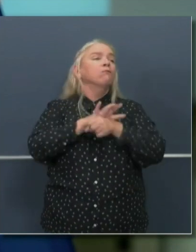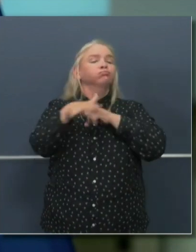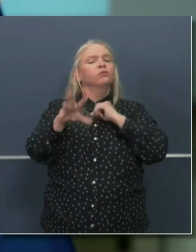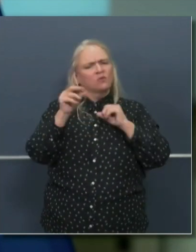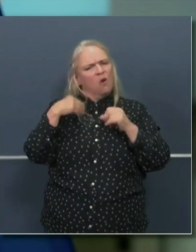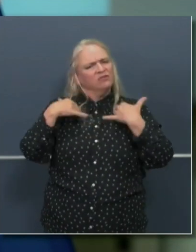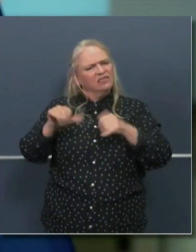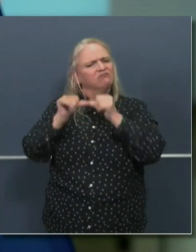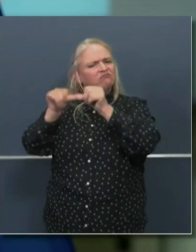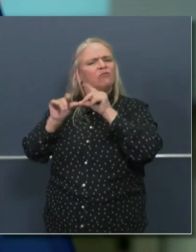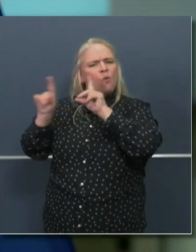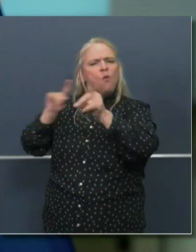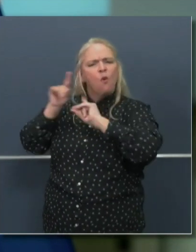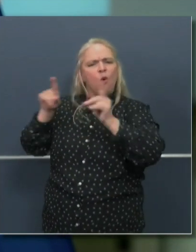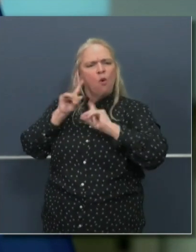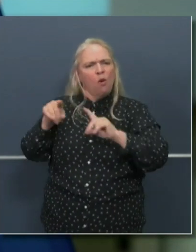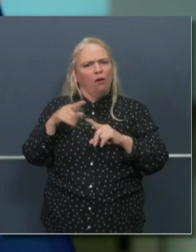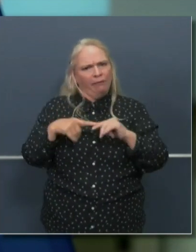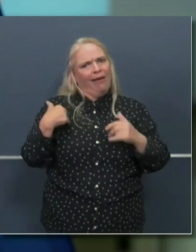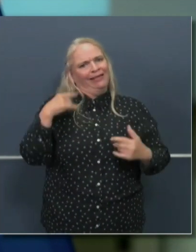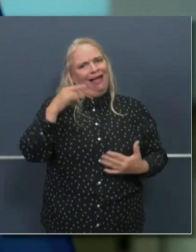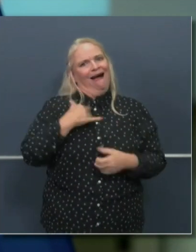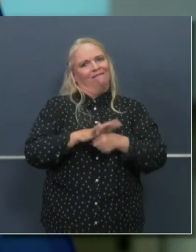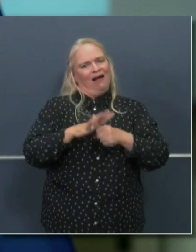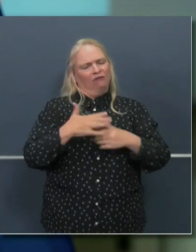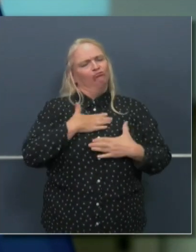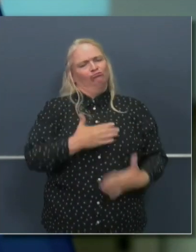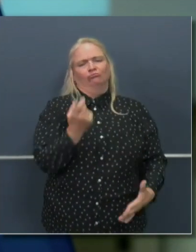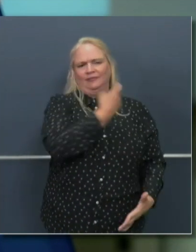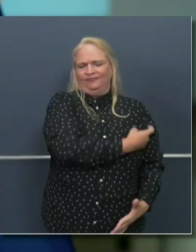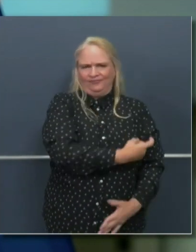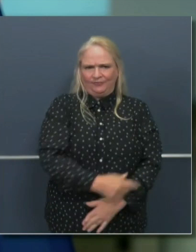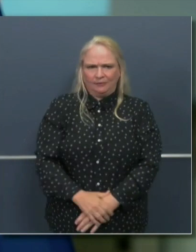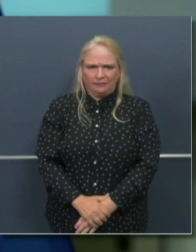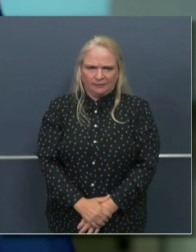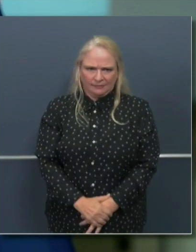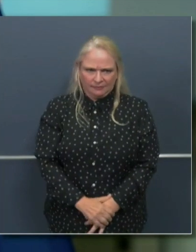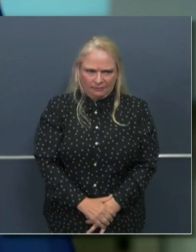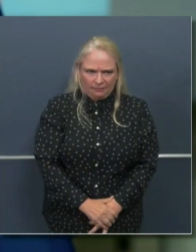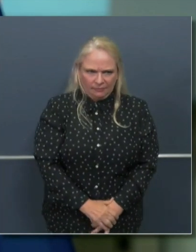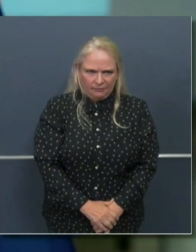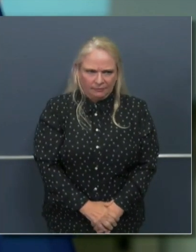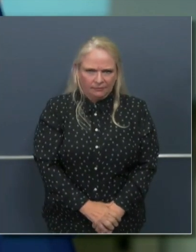we're back to where we were in March. Renee Santos, CBS 13.